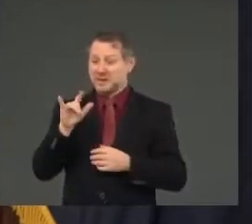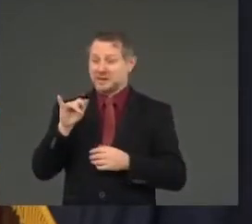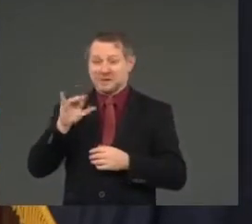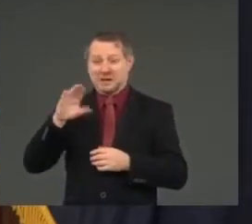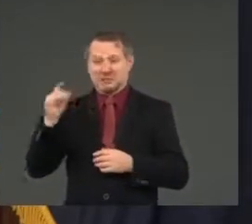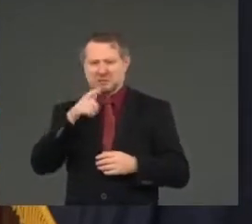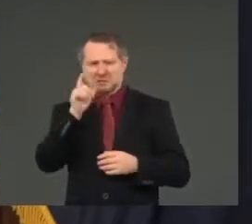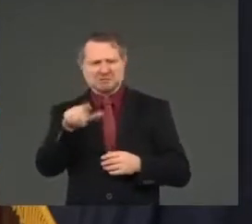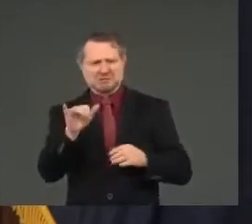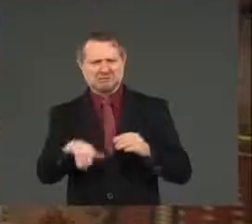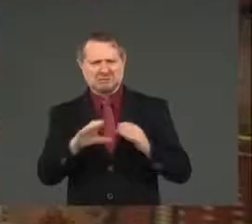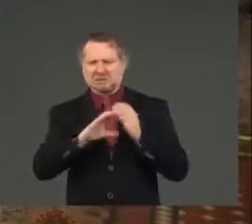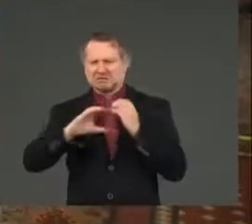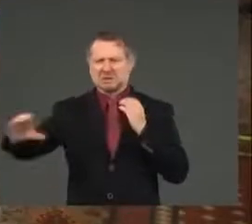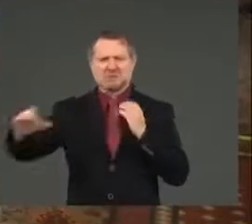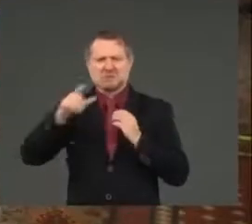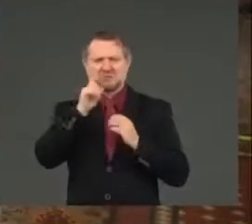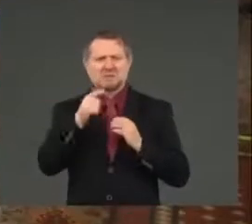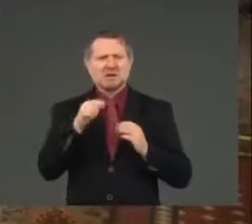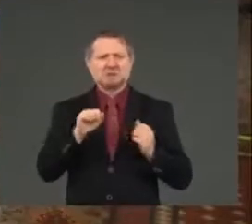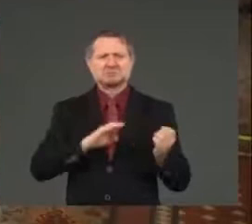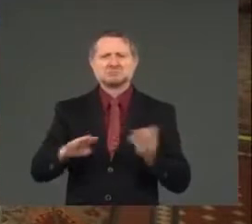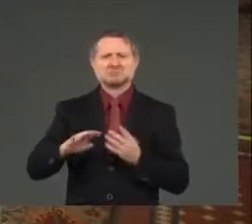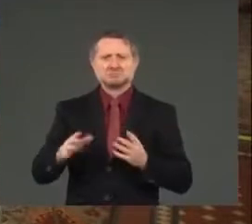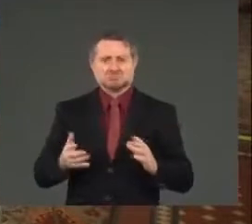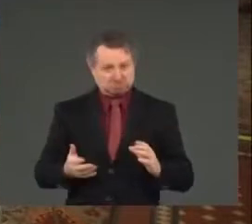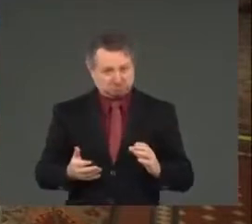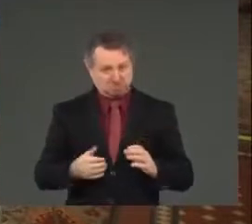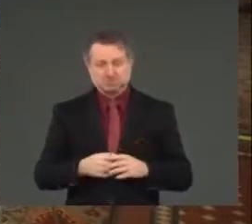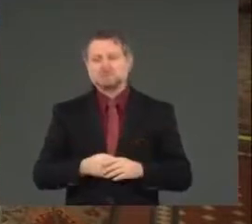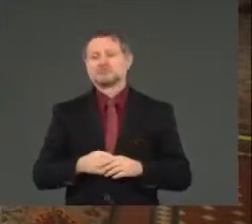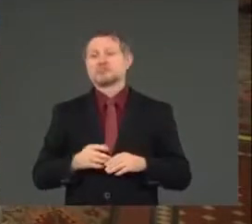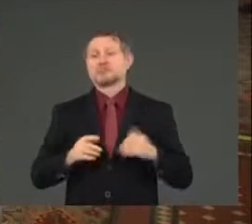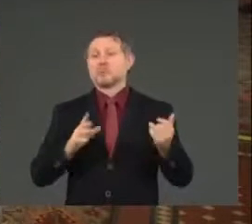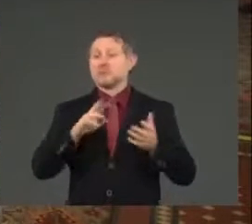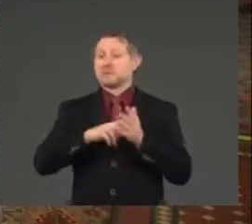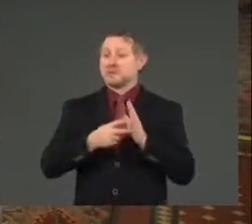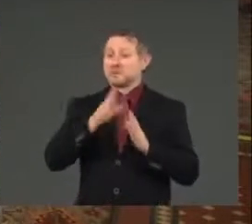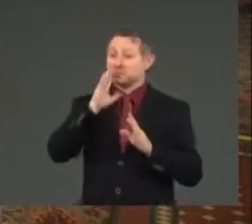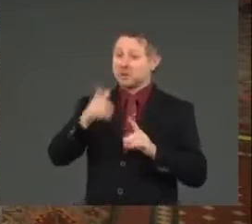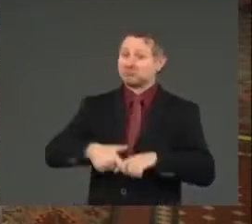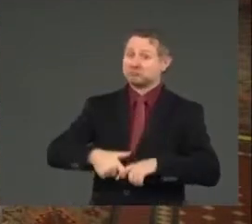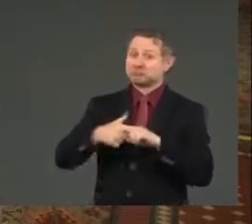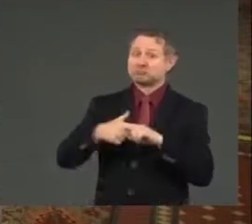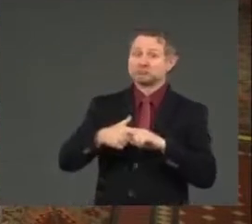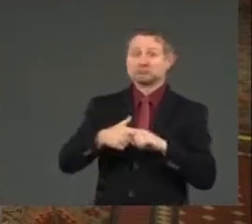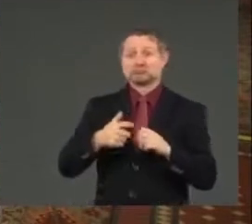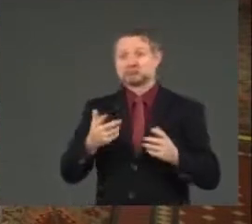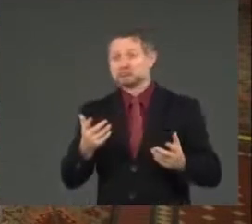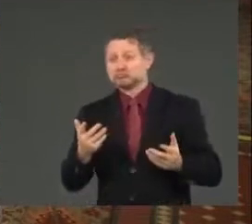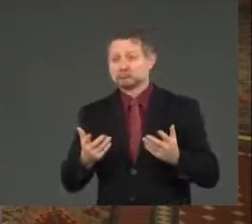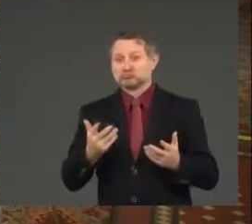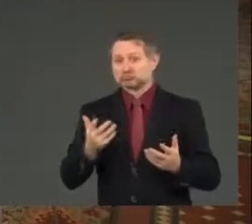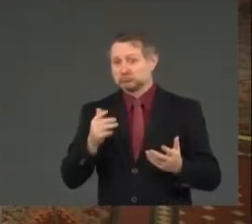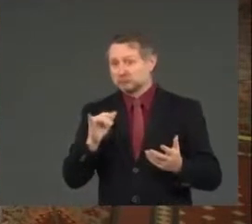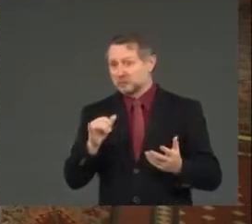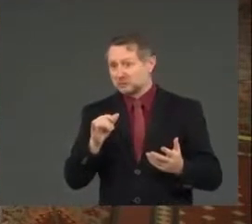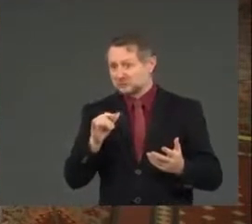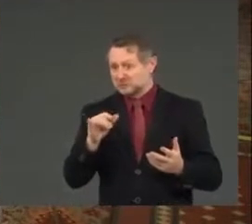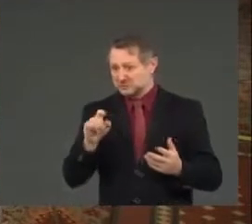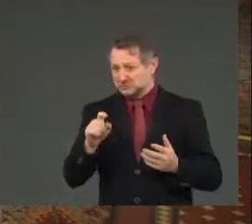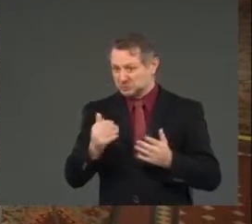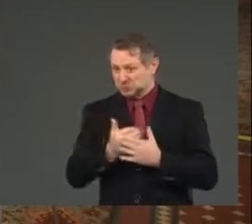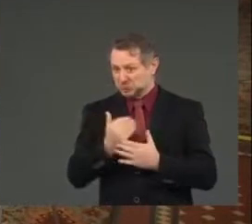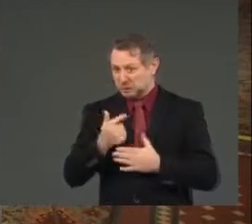pipeline. Whatever you will do to avoid a moratorium, or do you think that we can limit new gas supply to meet the